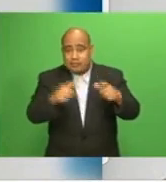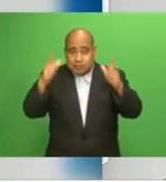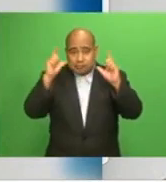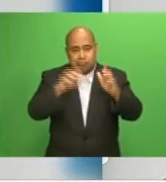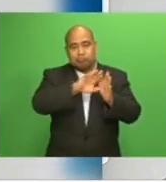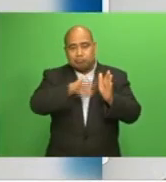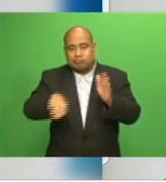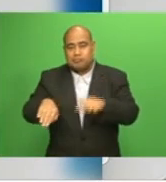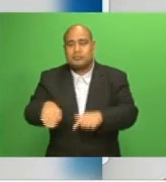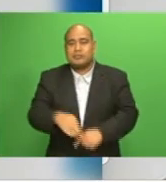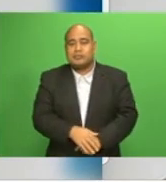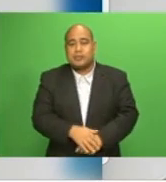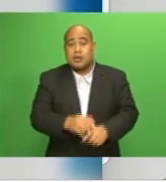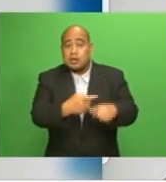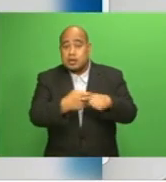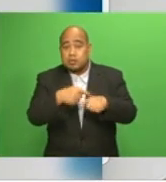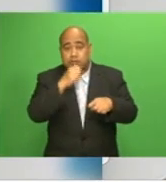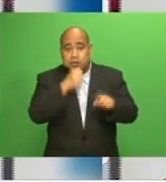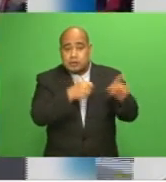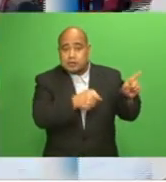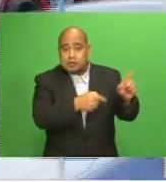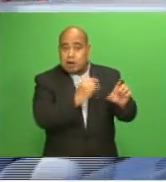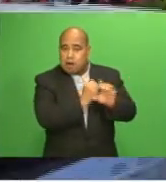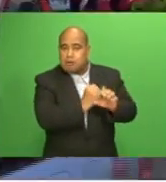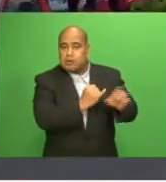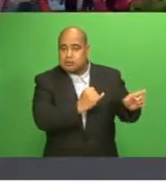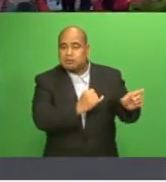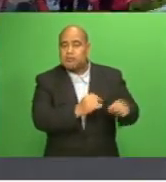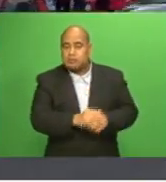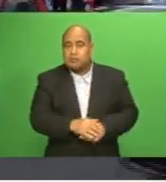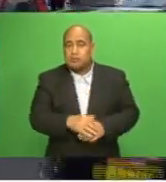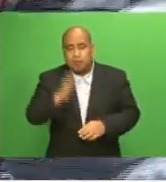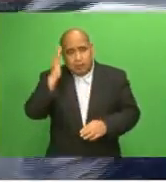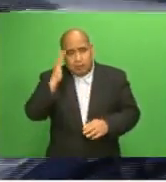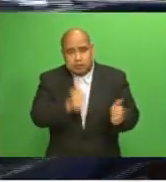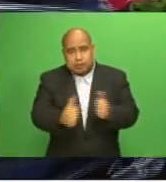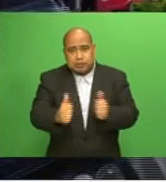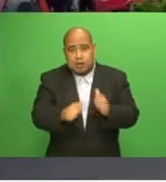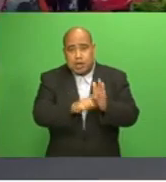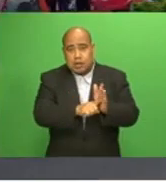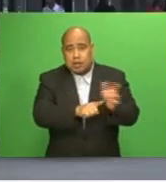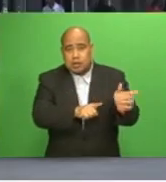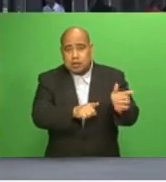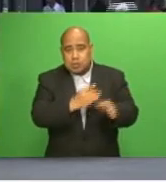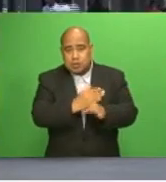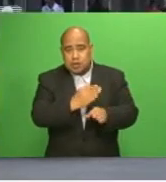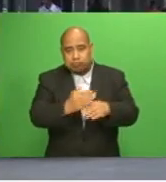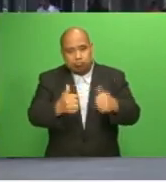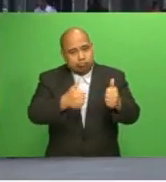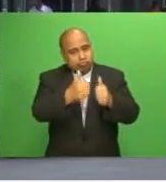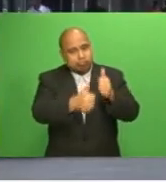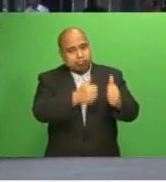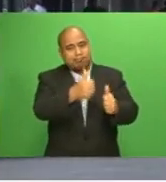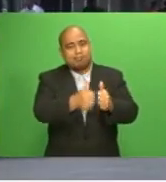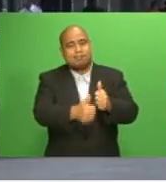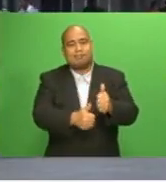against anti-government Facebook page administrator. And Lautoka efforts praised.